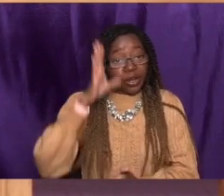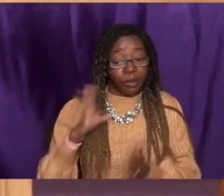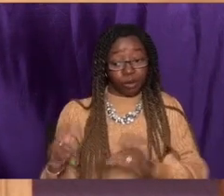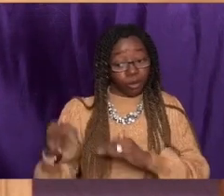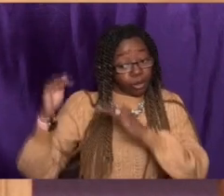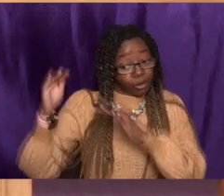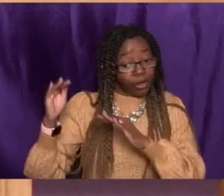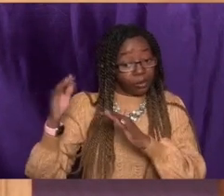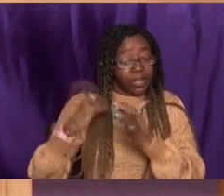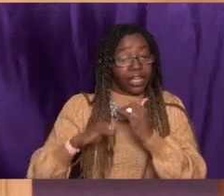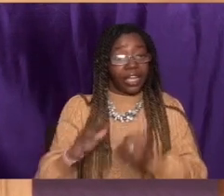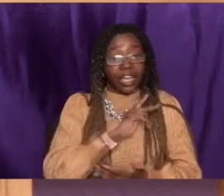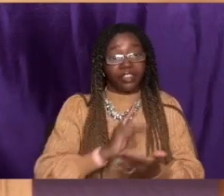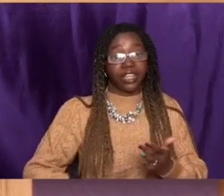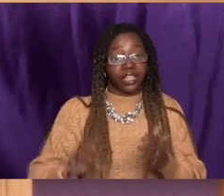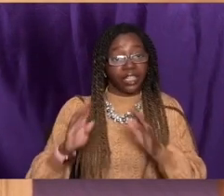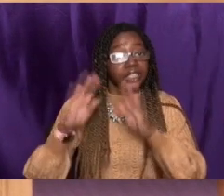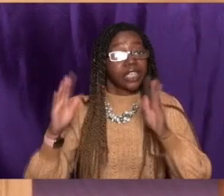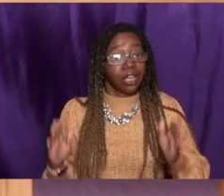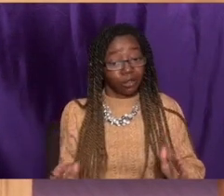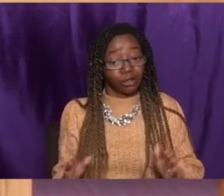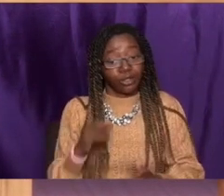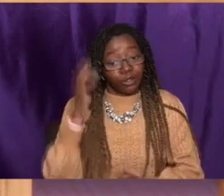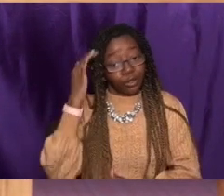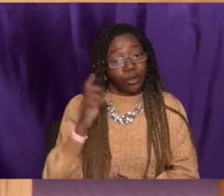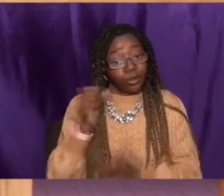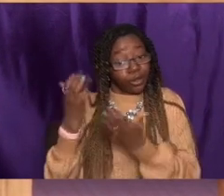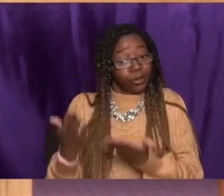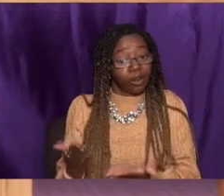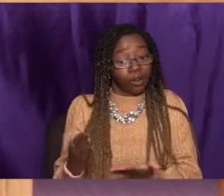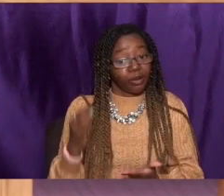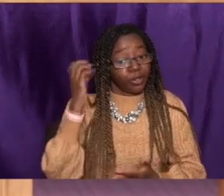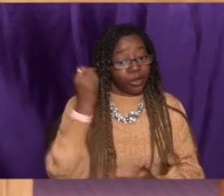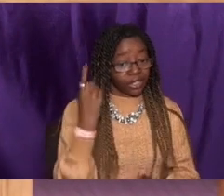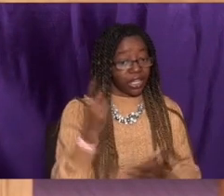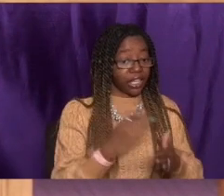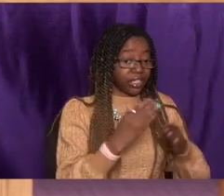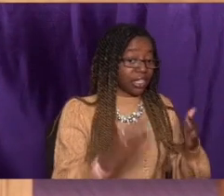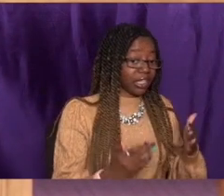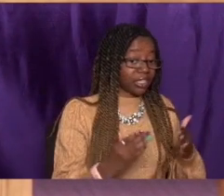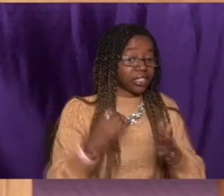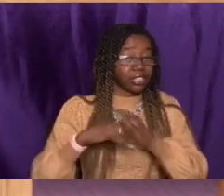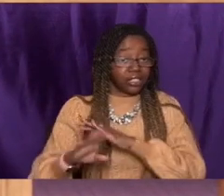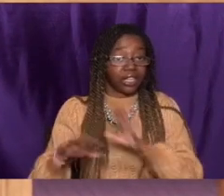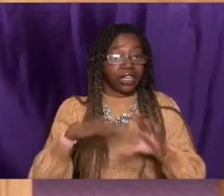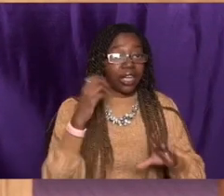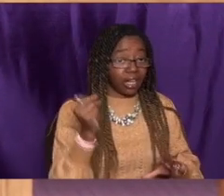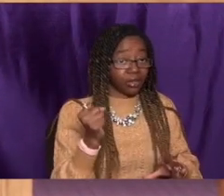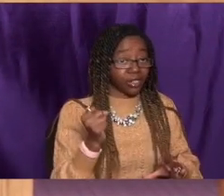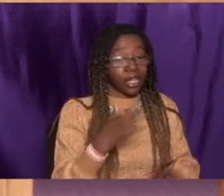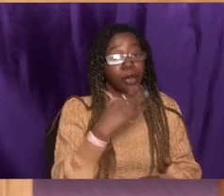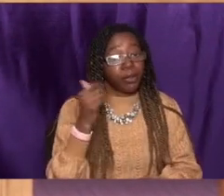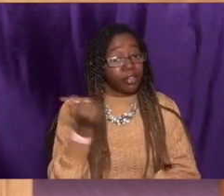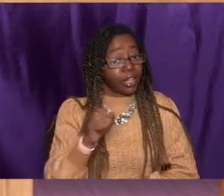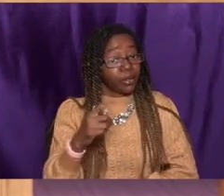in Pharaoh's household. You know who you are. You're the one that understands the ins and outs of government on a personal basis better than anyone else I could call. You know